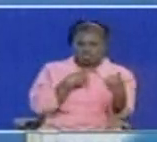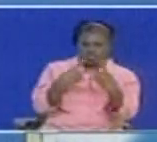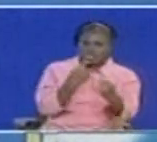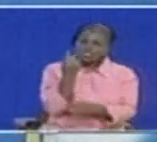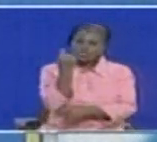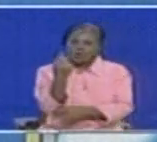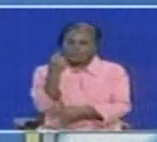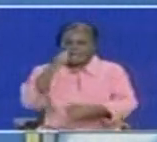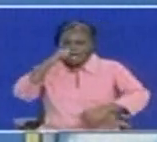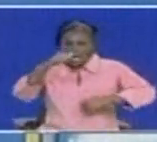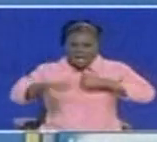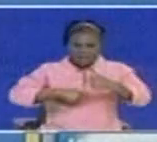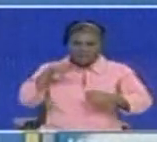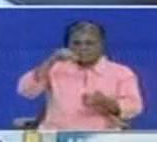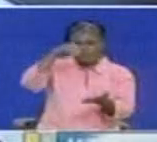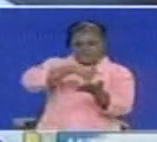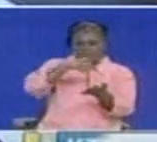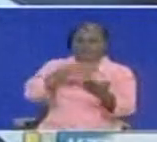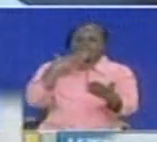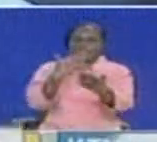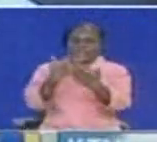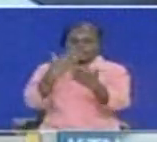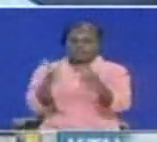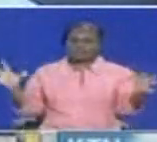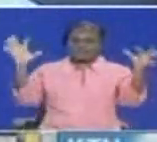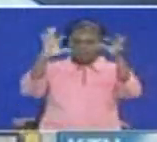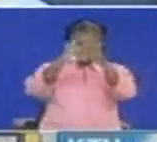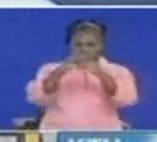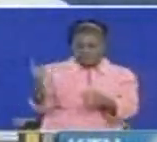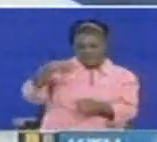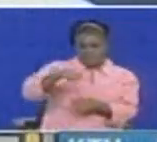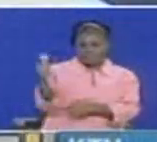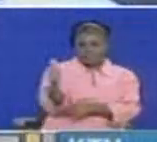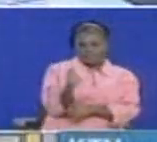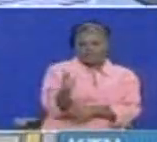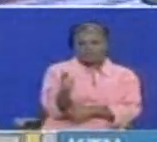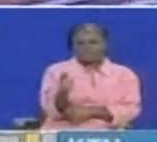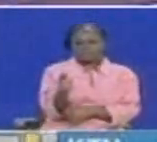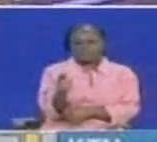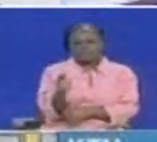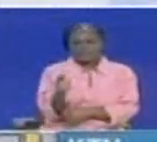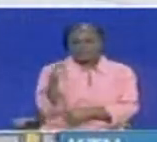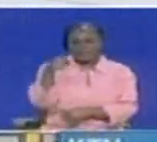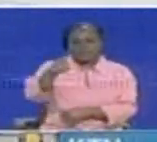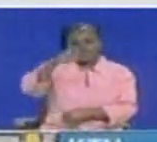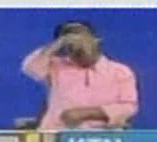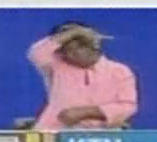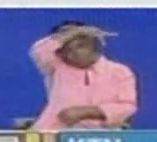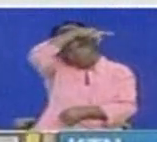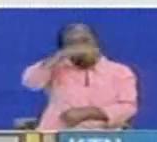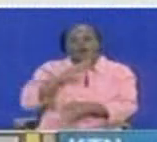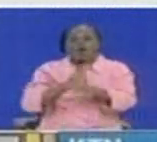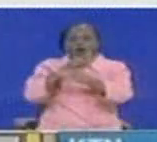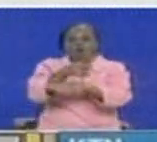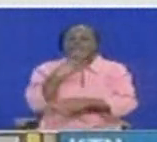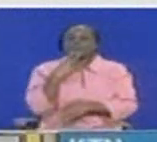about some of the activities that he's getting involved in. Thank you very much for coming this evening. Thank you for having me. Now, you graduated over 200